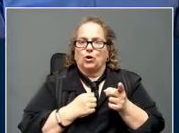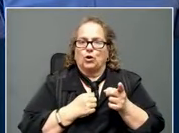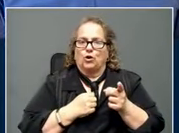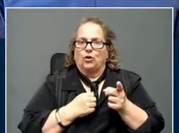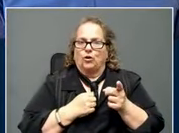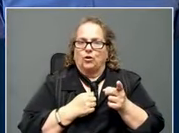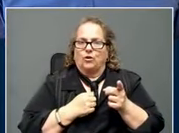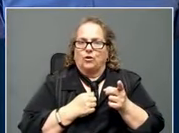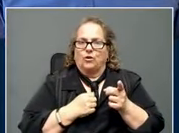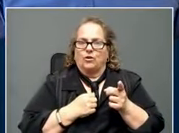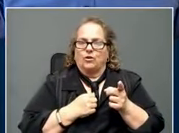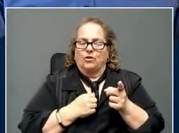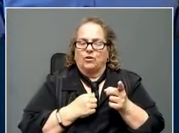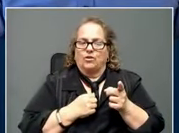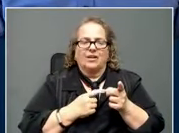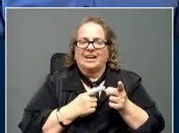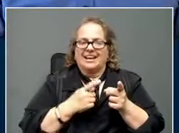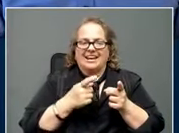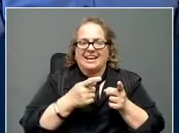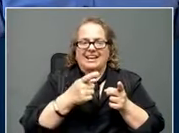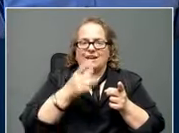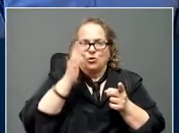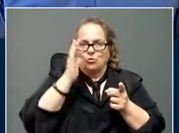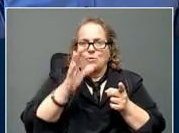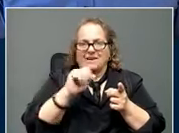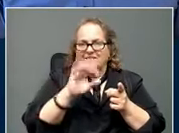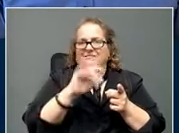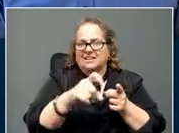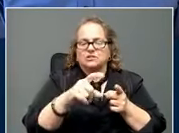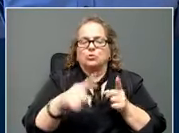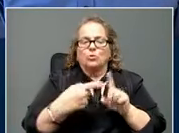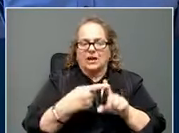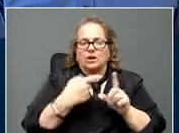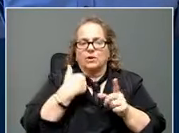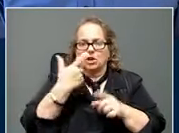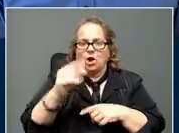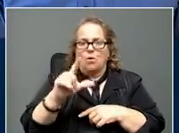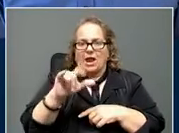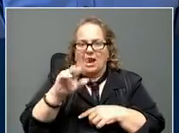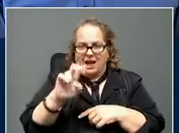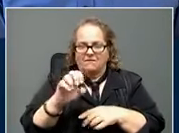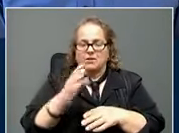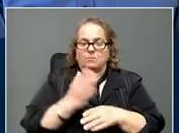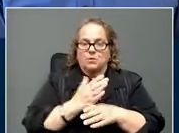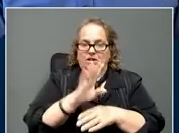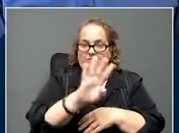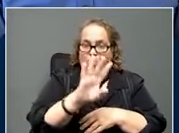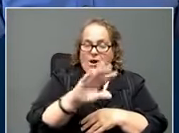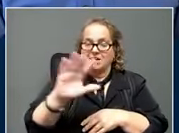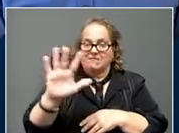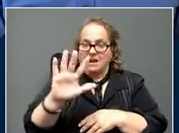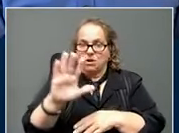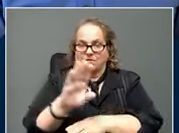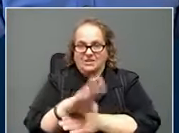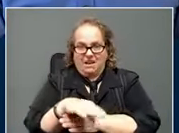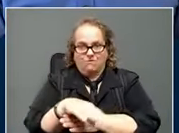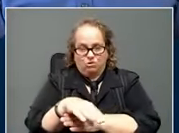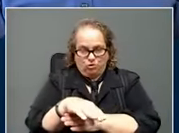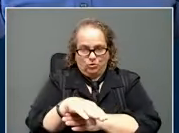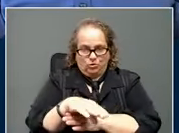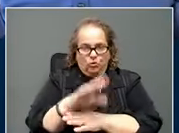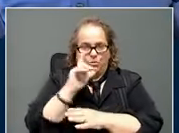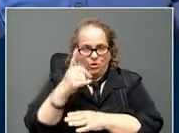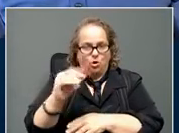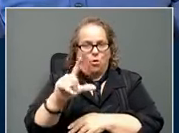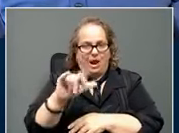is all corrected for the live version, which will go live between 4 and 5 o'clock this afternoon. So now, through the miracle